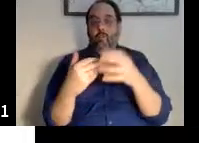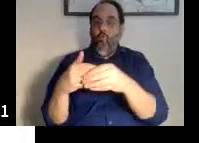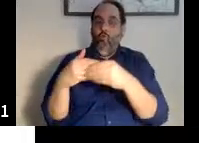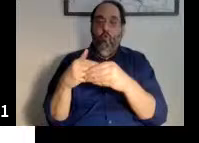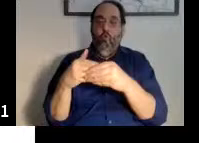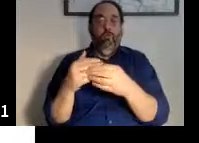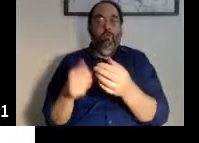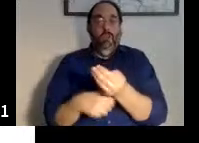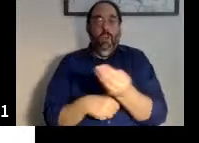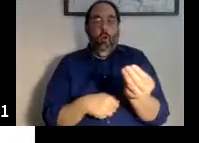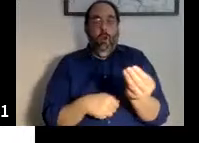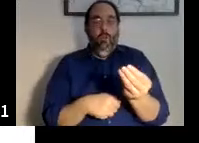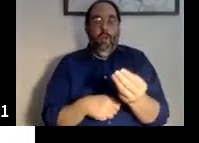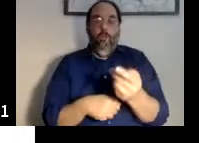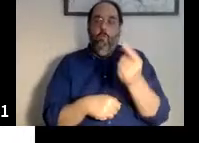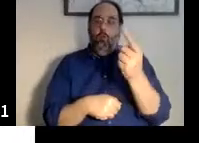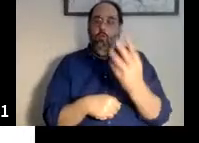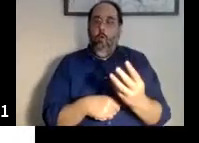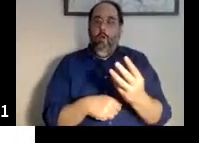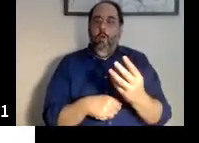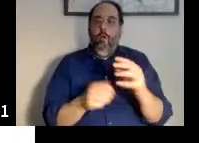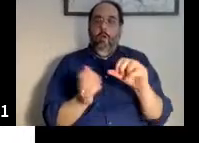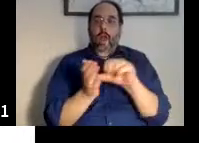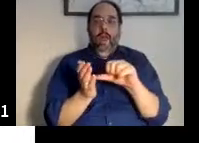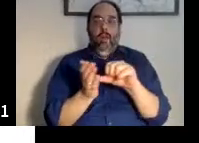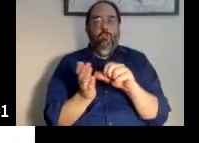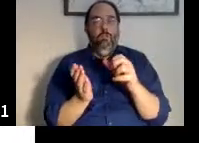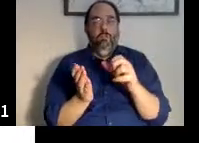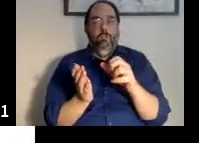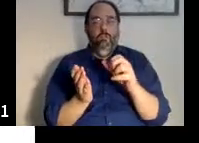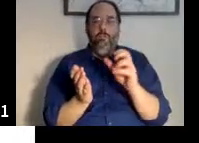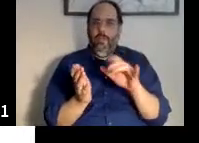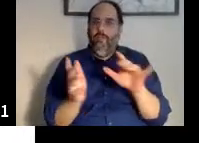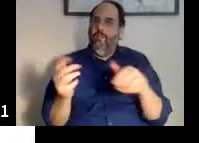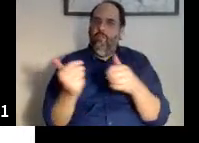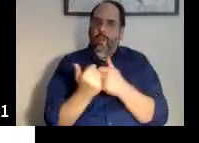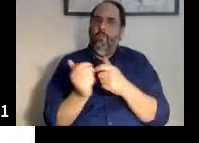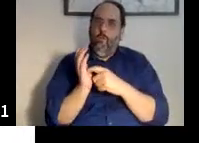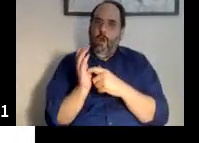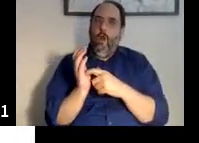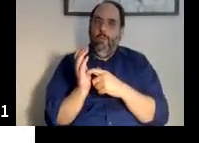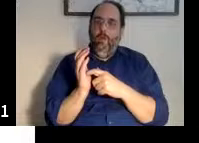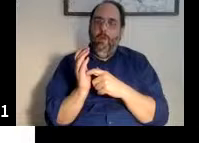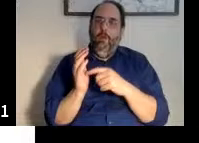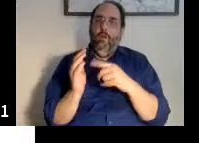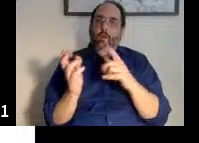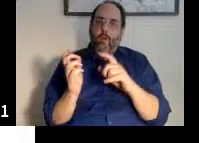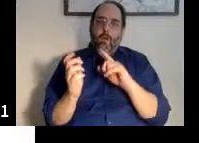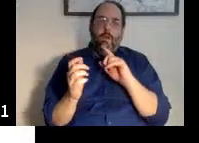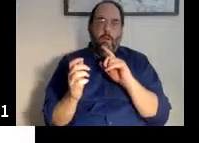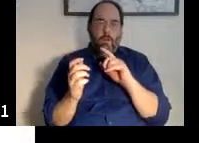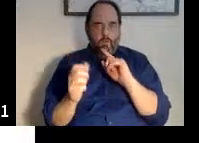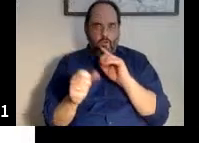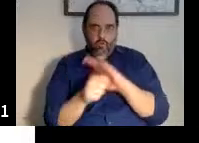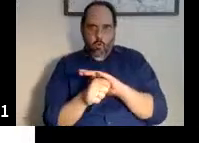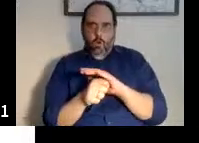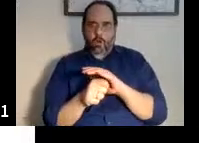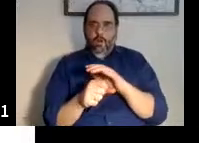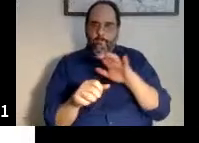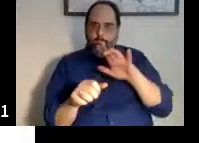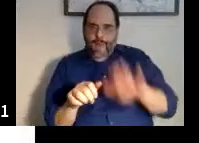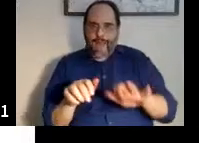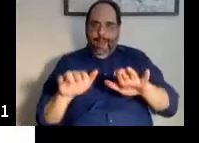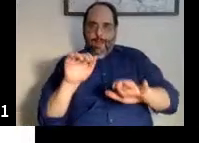inch abrupt, to meet those minimum requirements. It's so important to compact those loose fill products as hard as you can